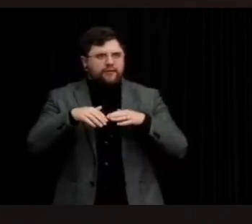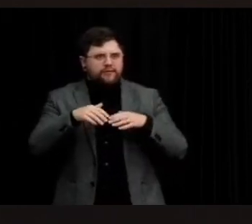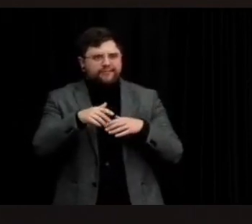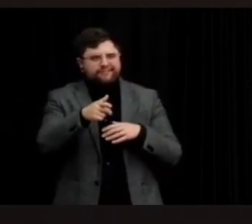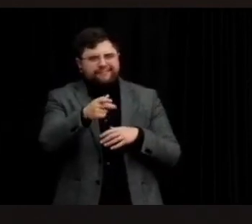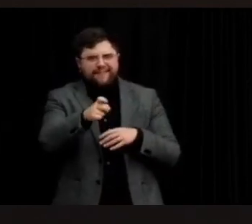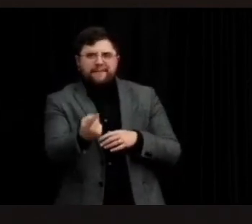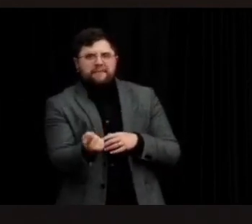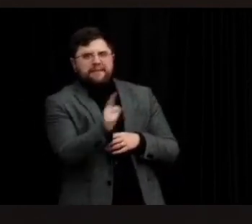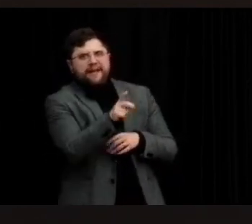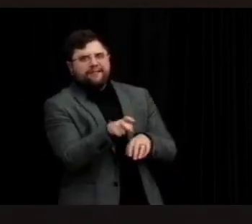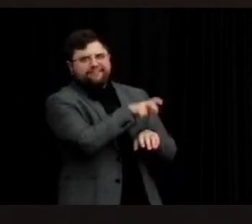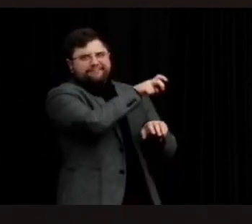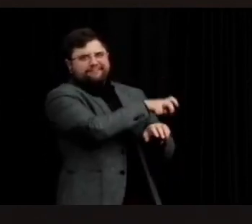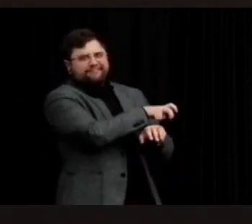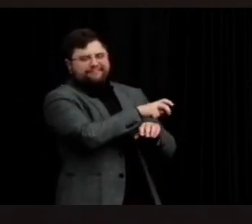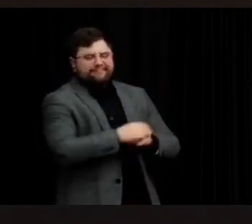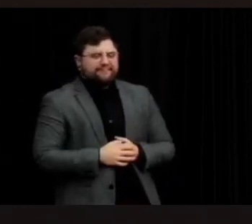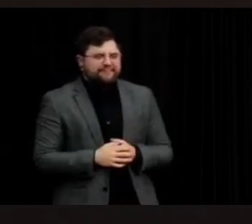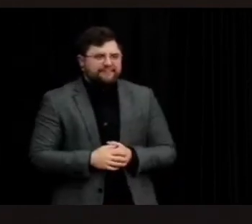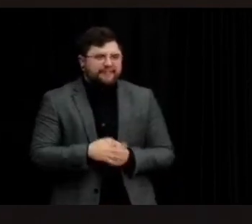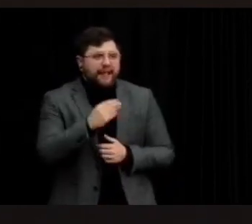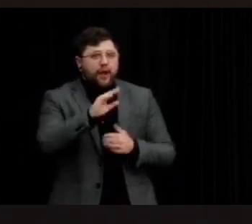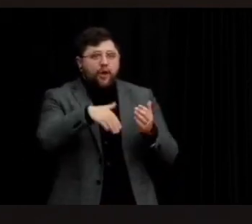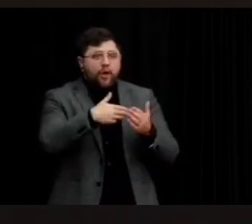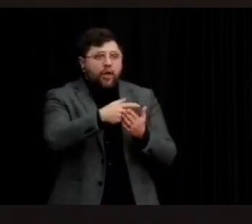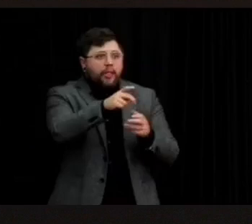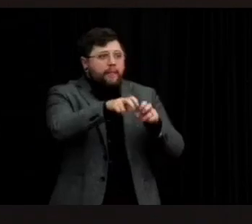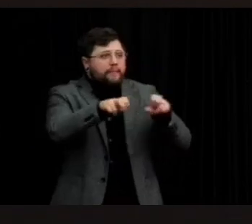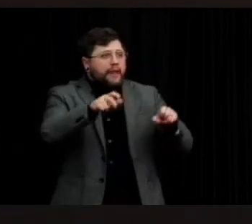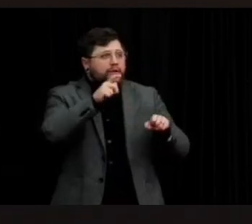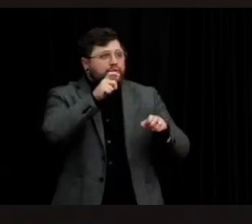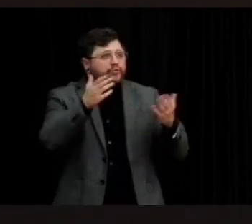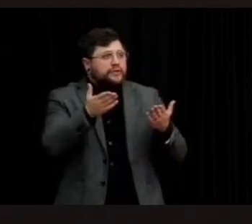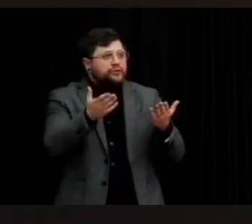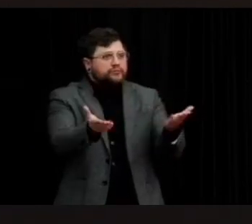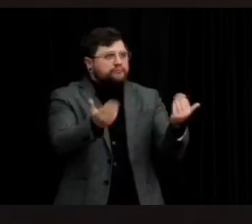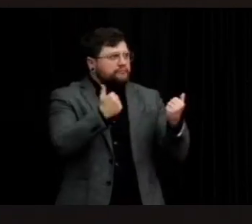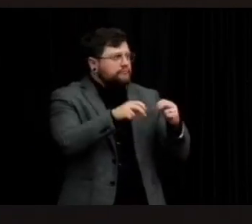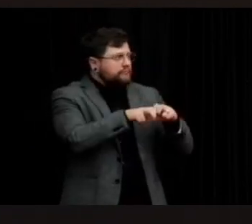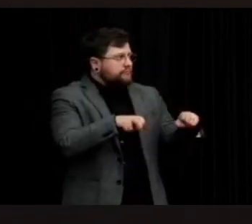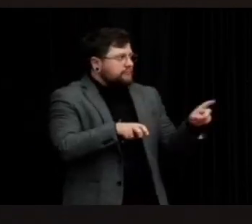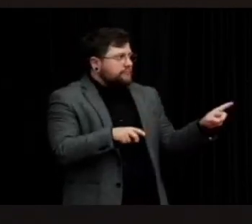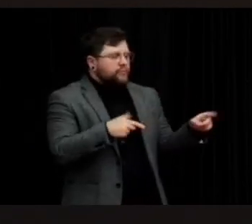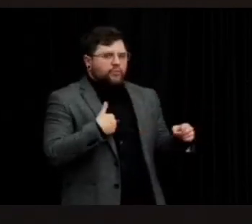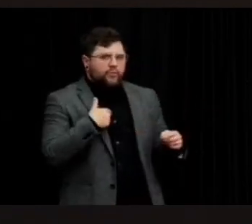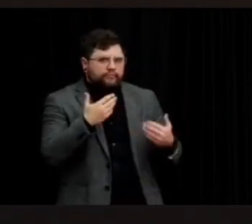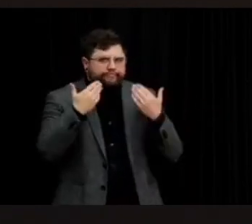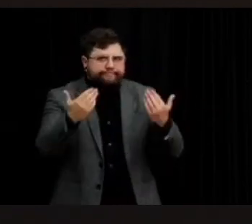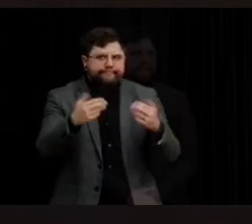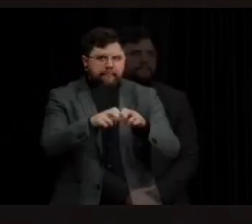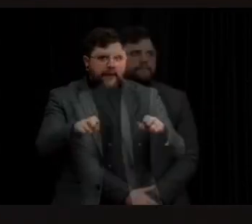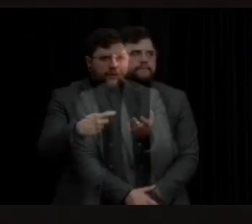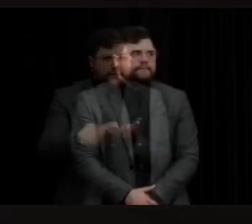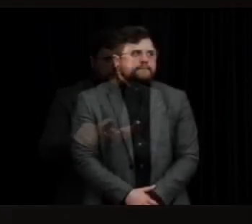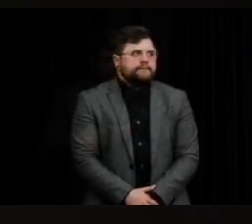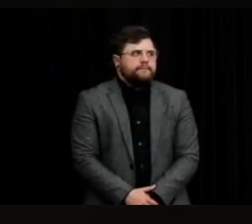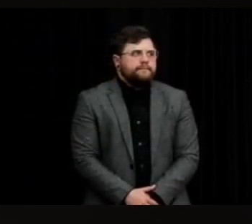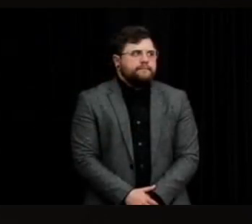here, as well as all the panelists. If you could please come up this way so we could get started with the panel